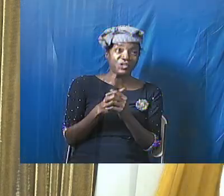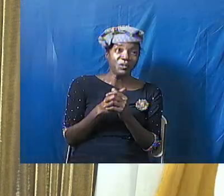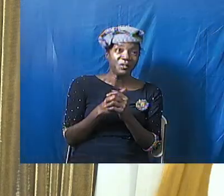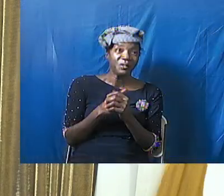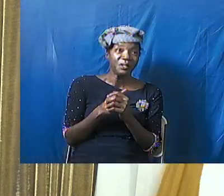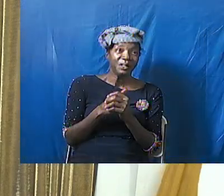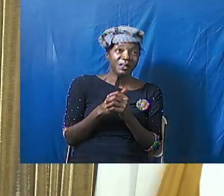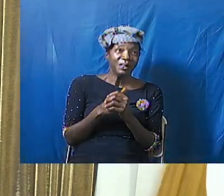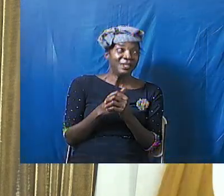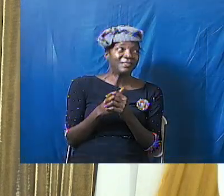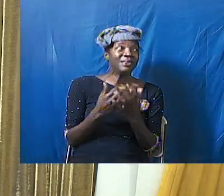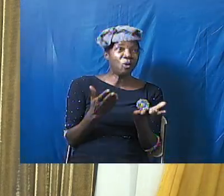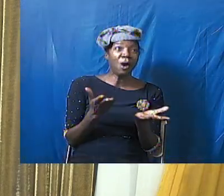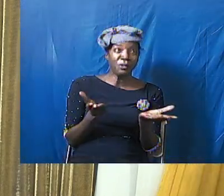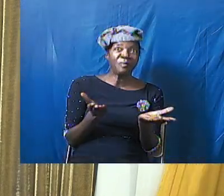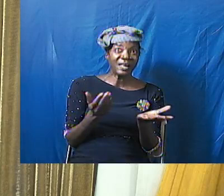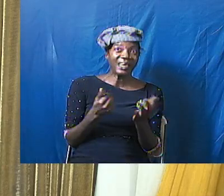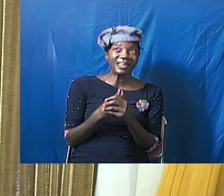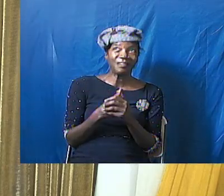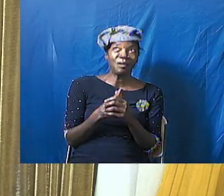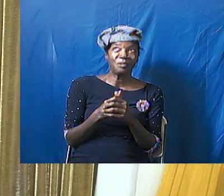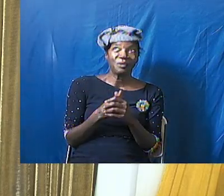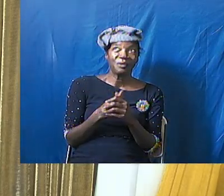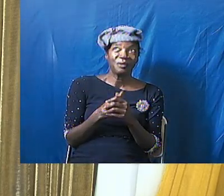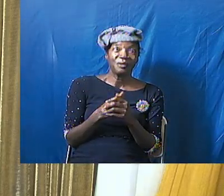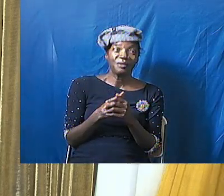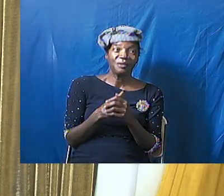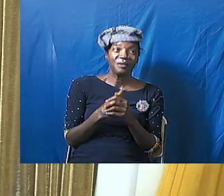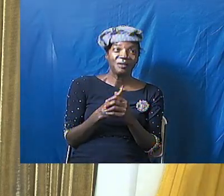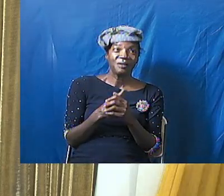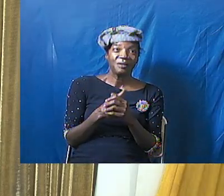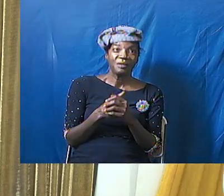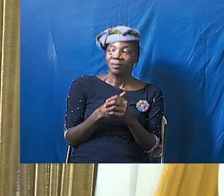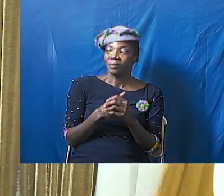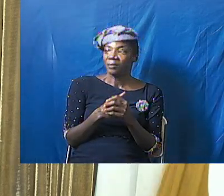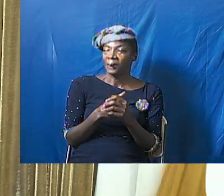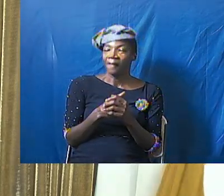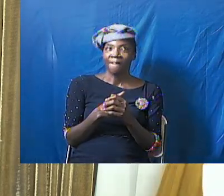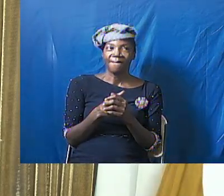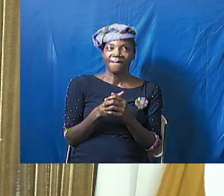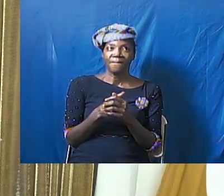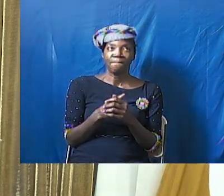wisdom, but in demonstration of the power, Spirit and of power.